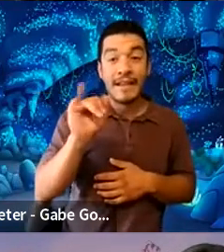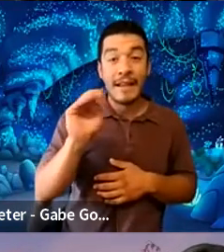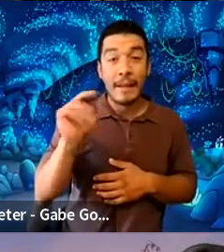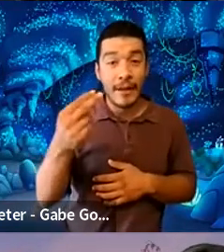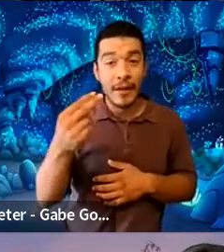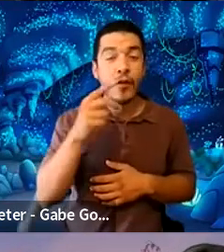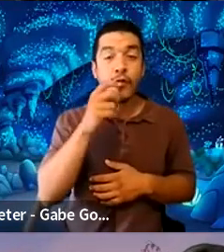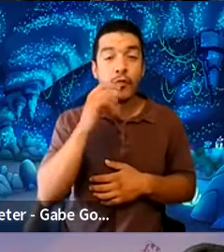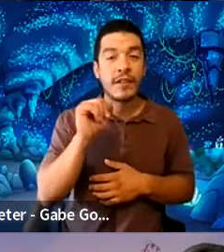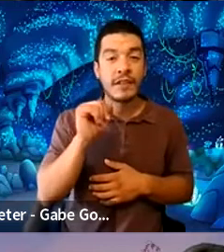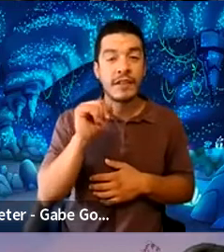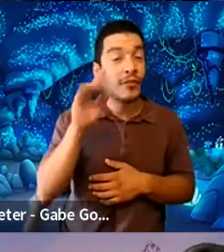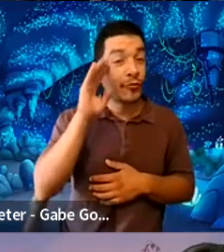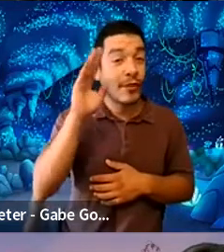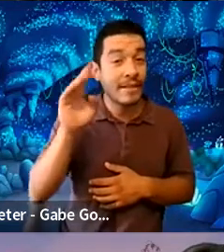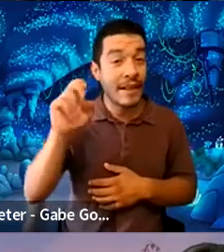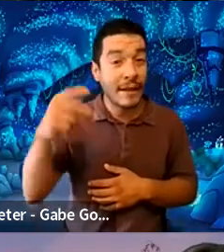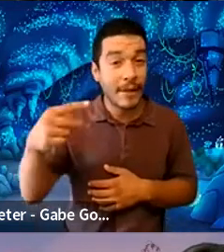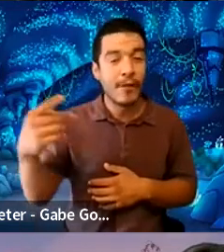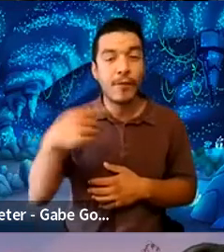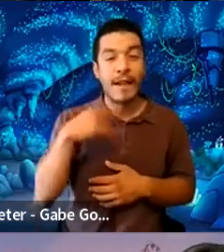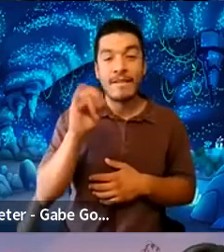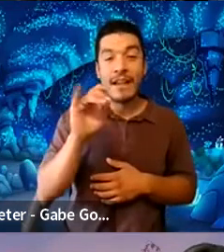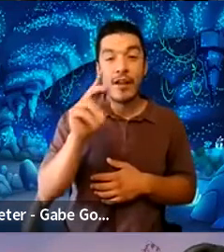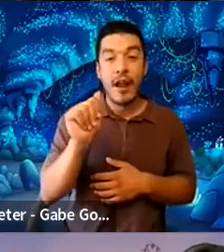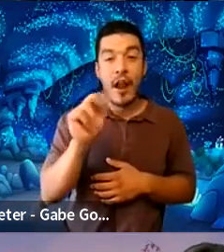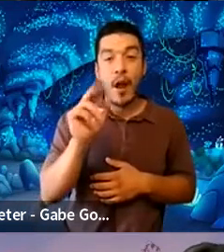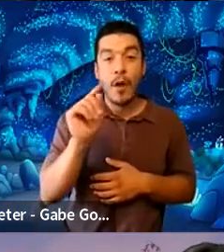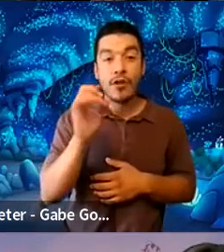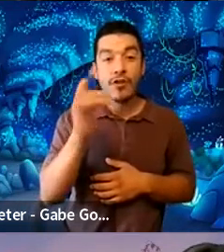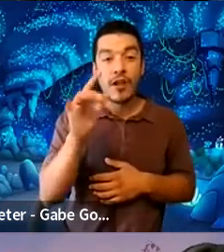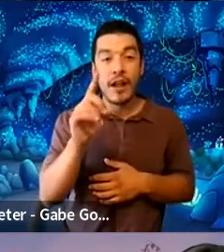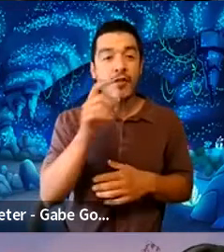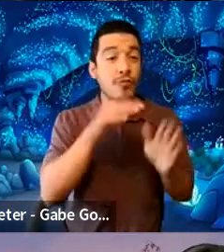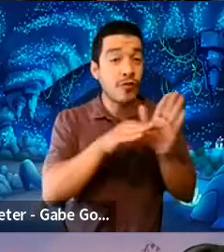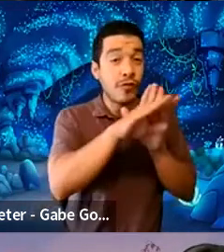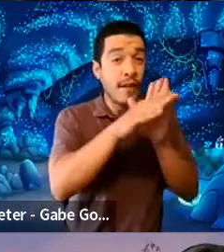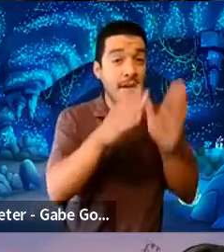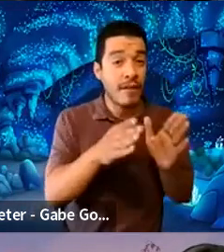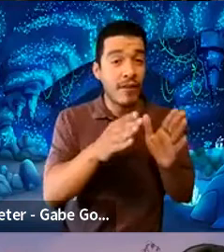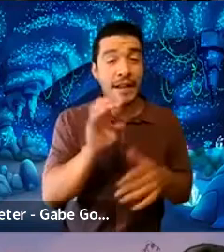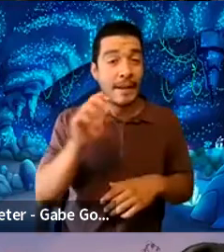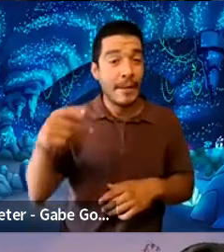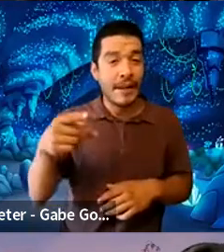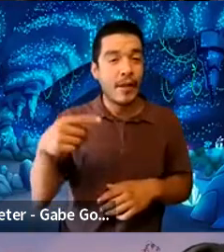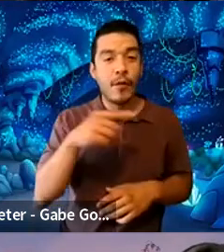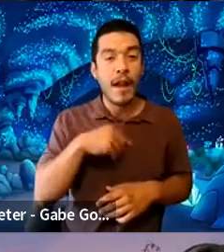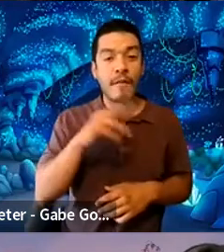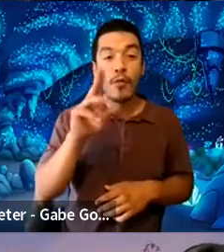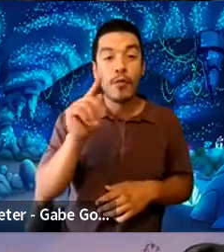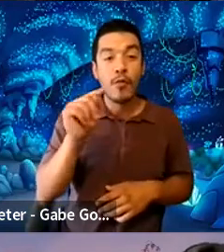who's creator EP. We have Erica Rothschild, series developer, co-EP. We have